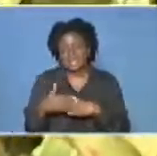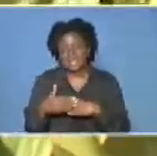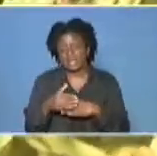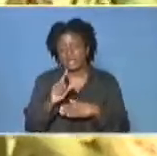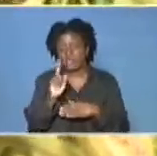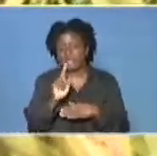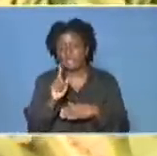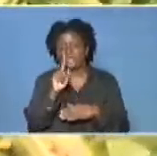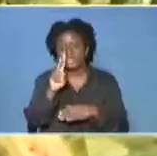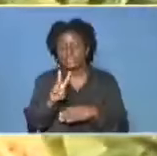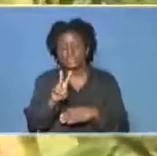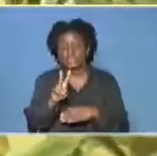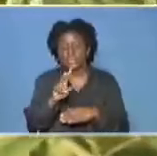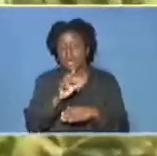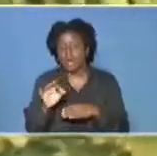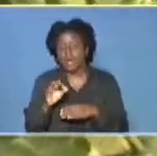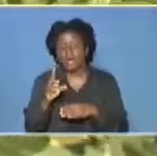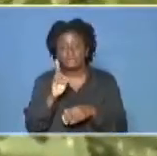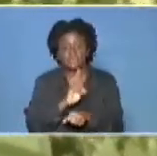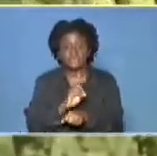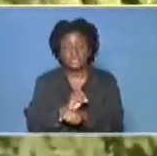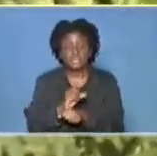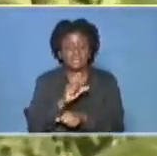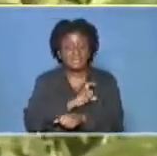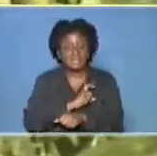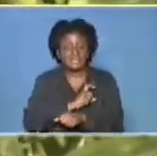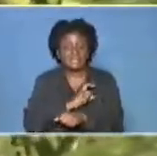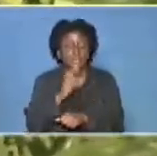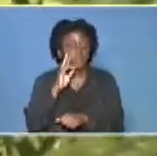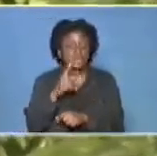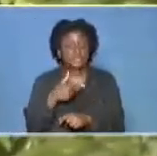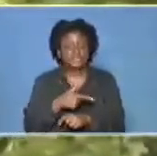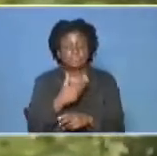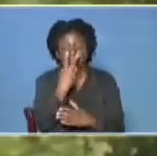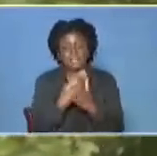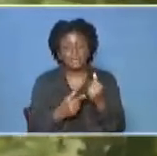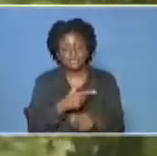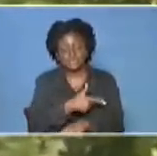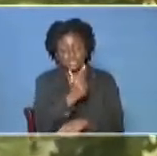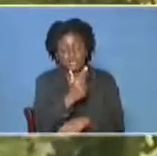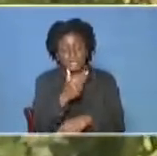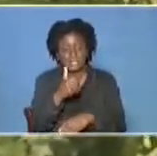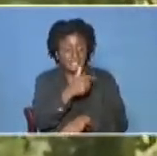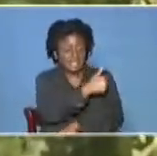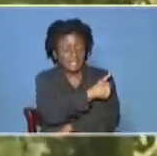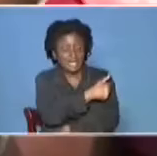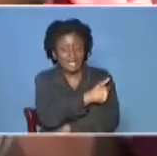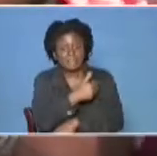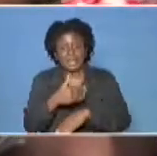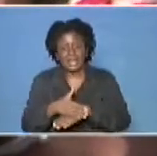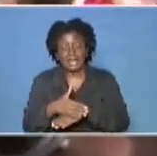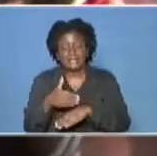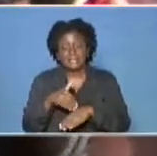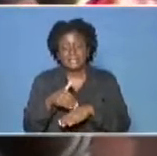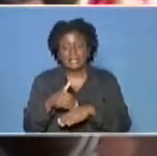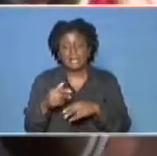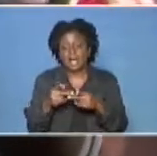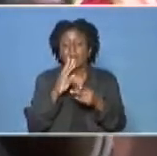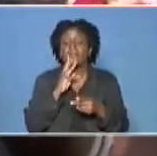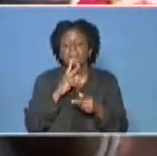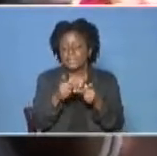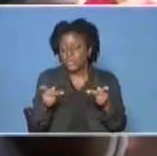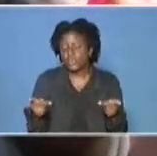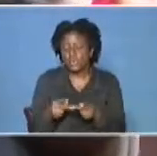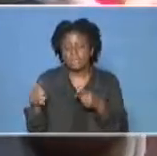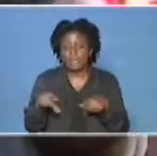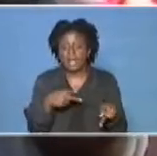off-duty police officers were both shot in their arms while at a pool party hours before. A resident of